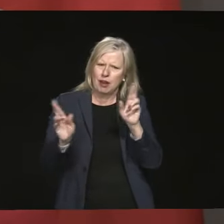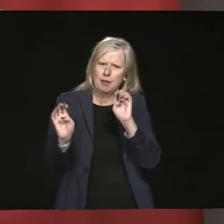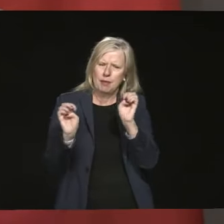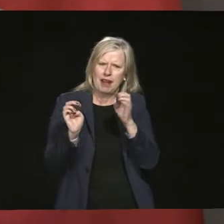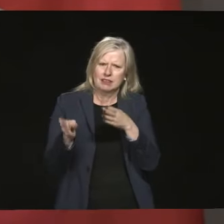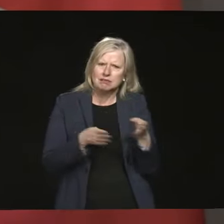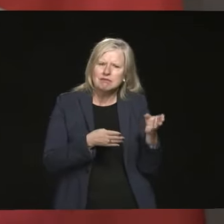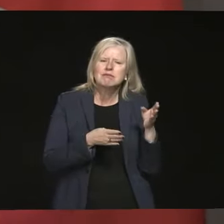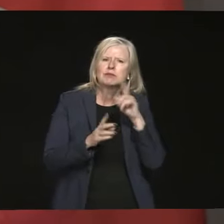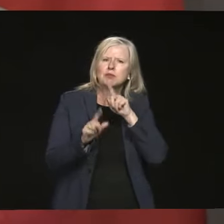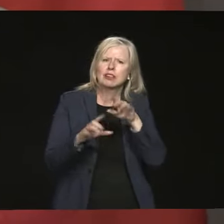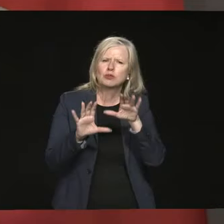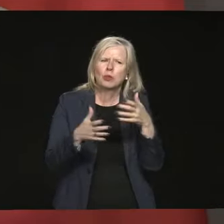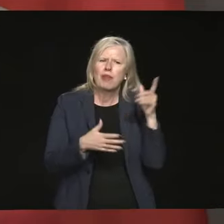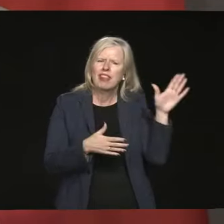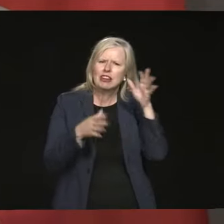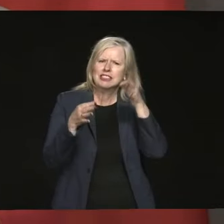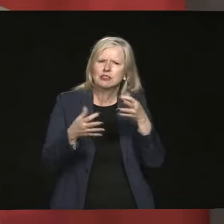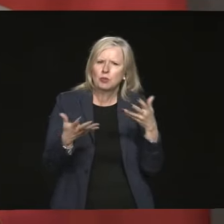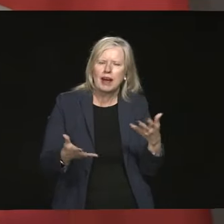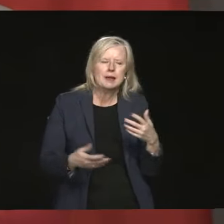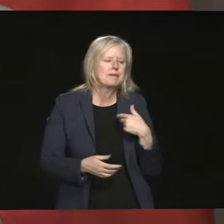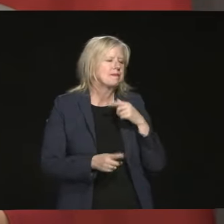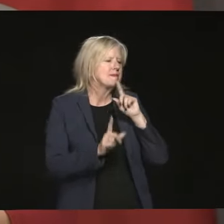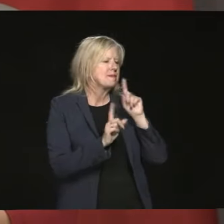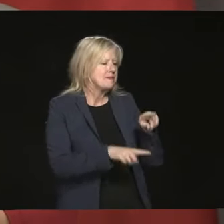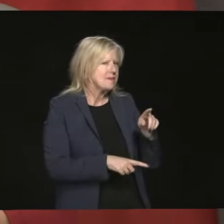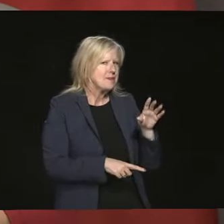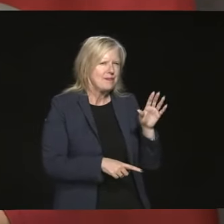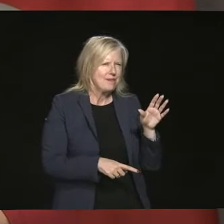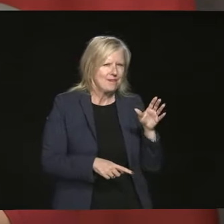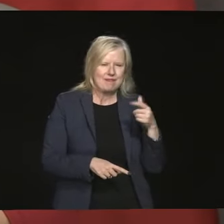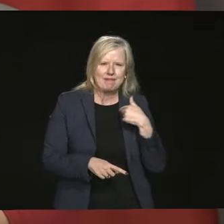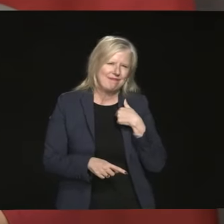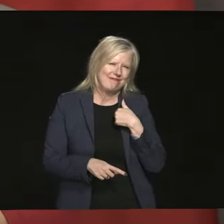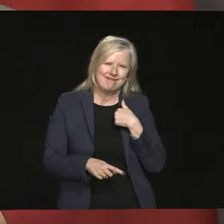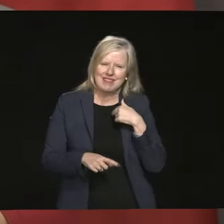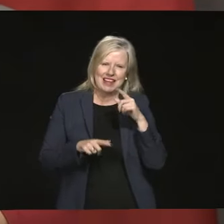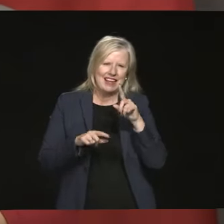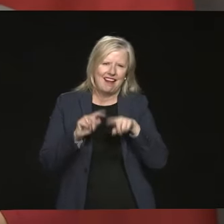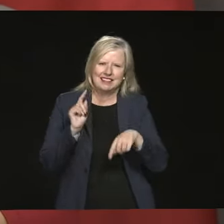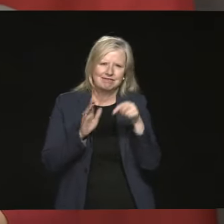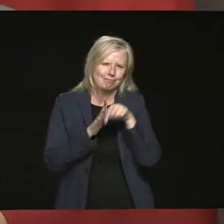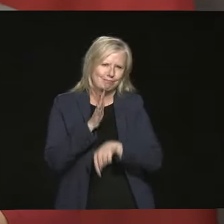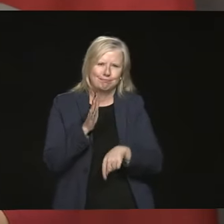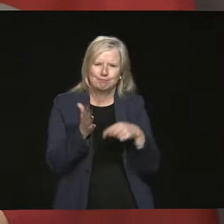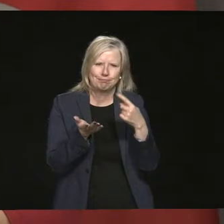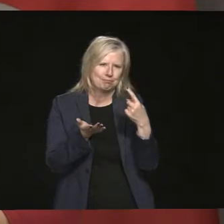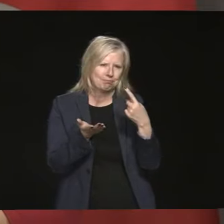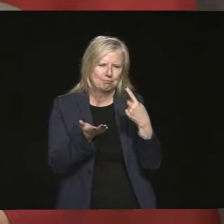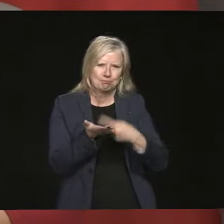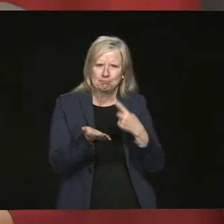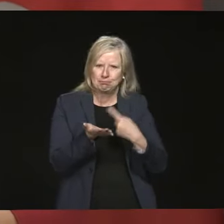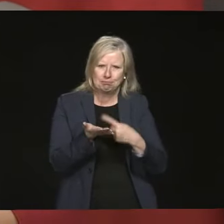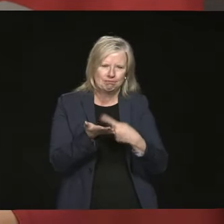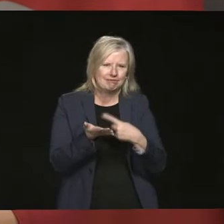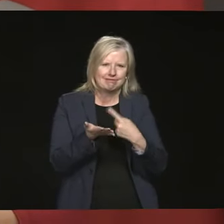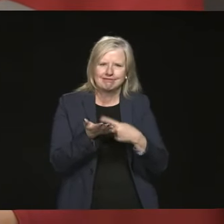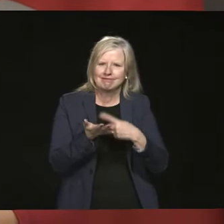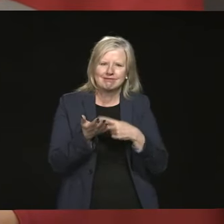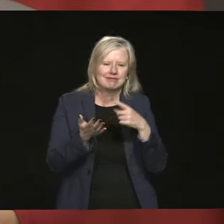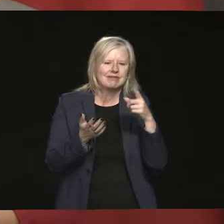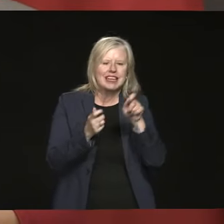Laura, I am not at liberty to go into any details of intelligence shared with